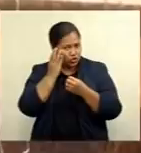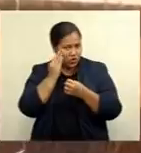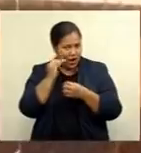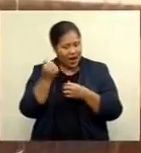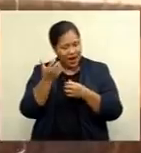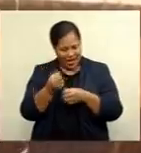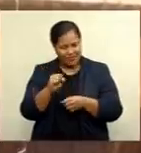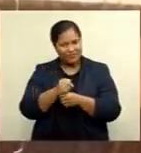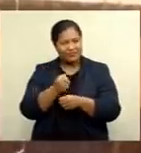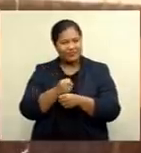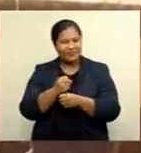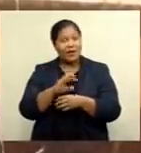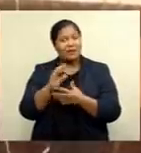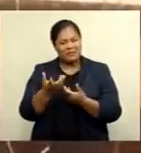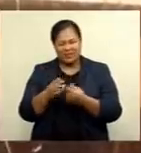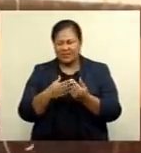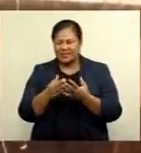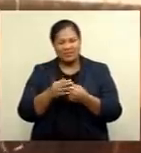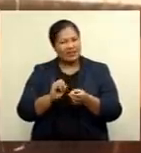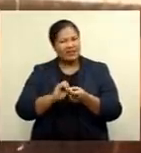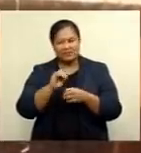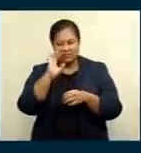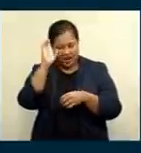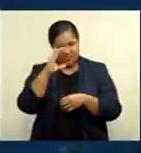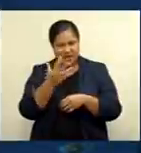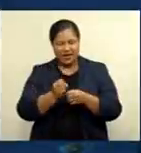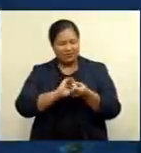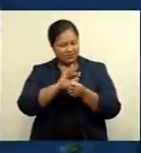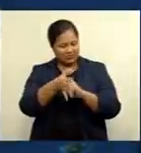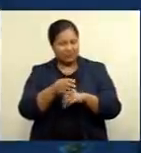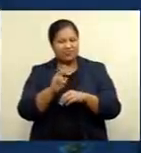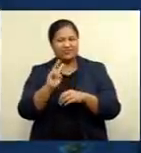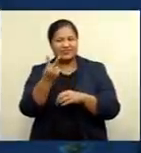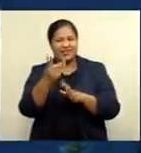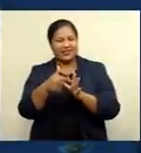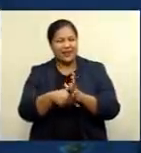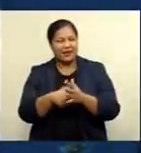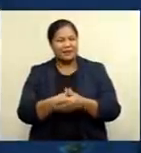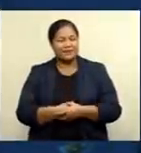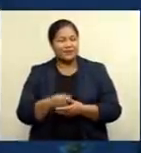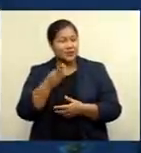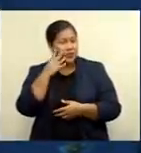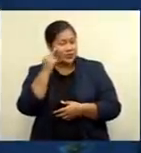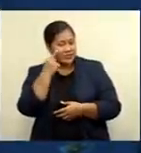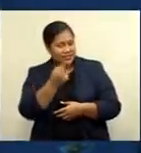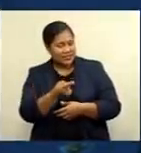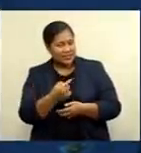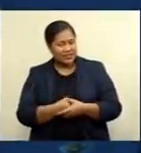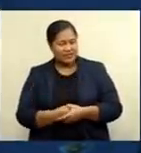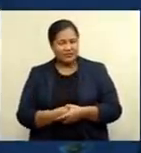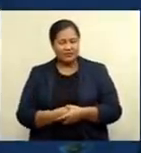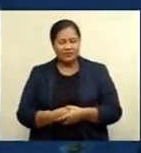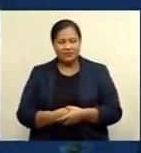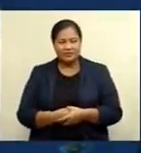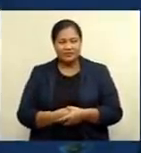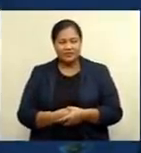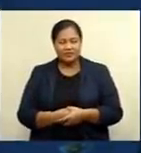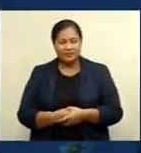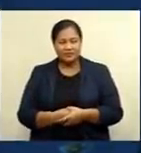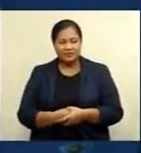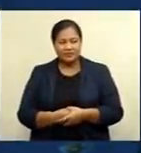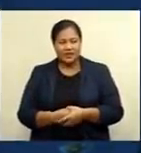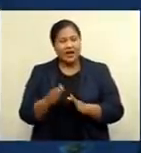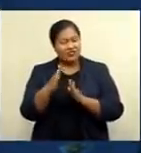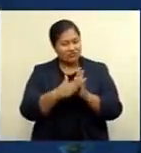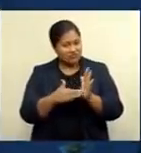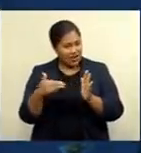goes through the second wave of the virus. What we can see, the trucks in the mill coming is in good numbers, so